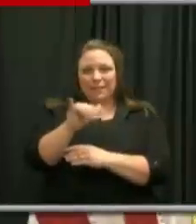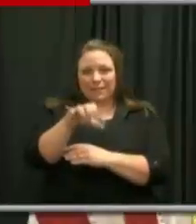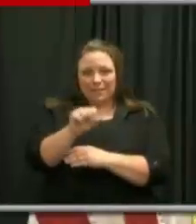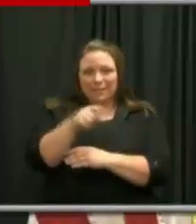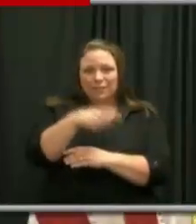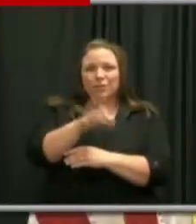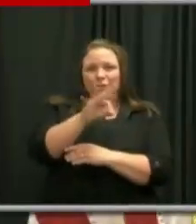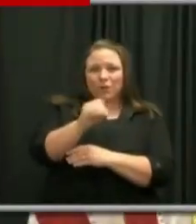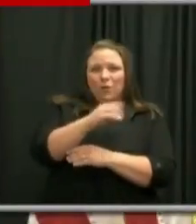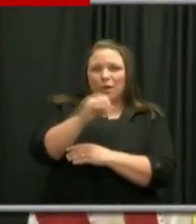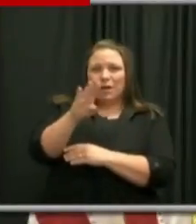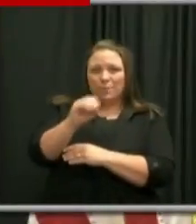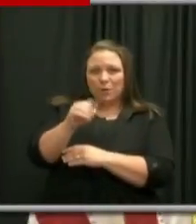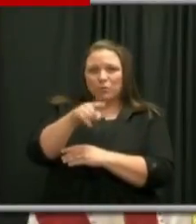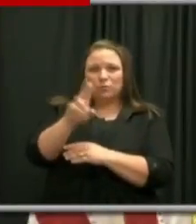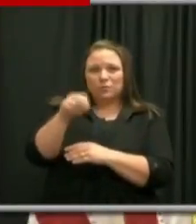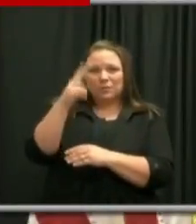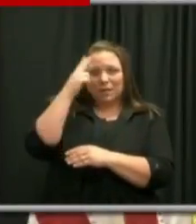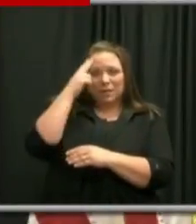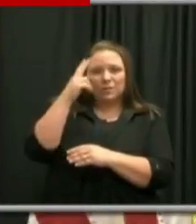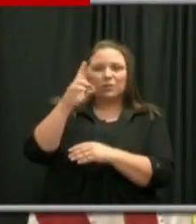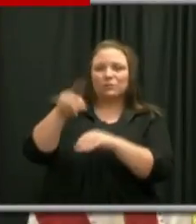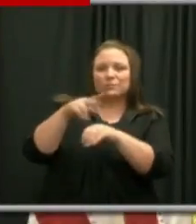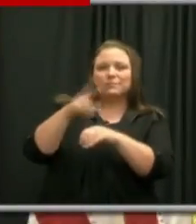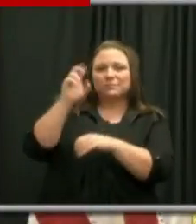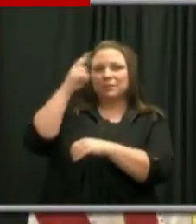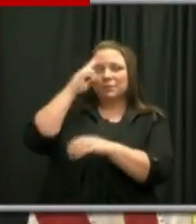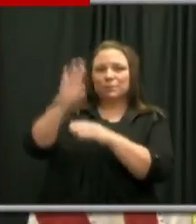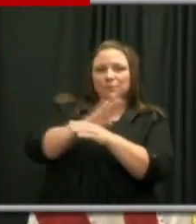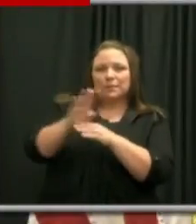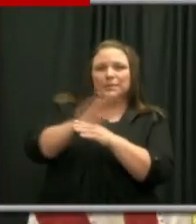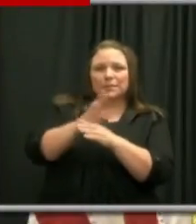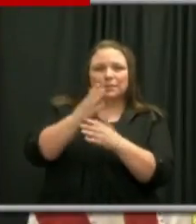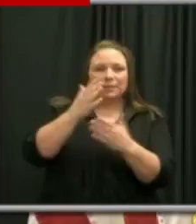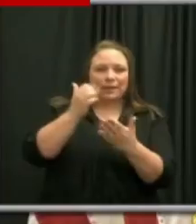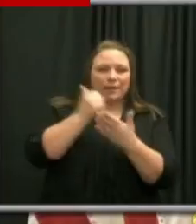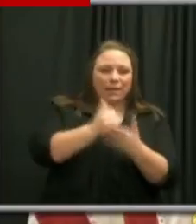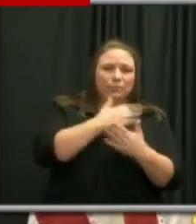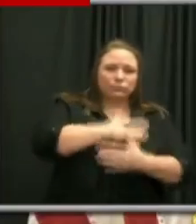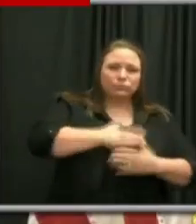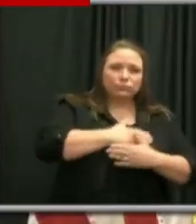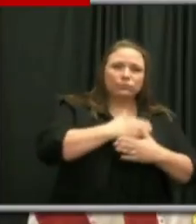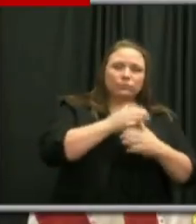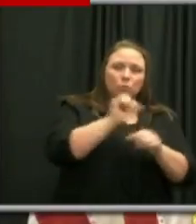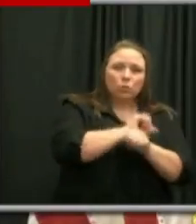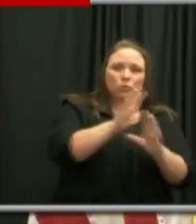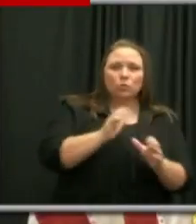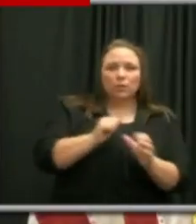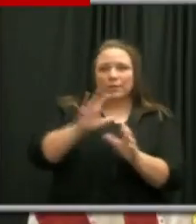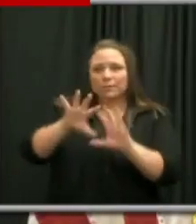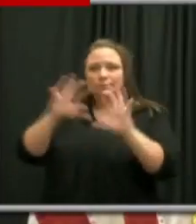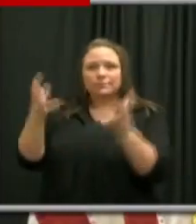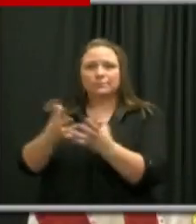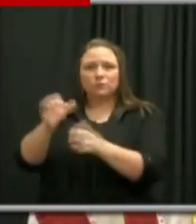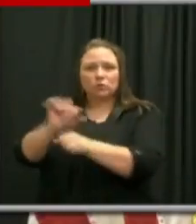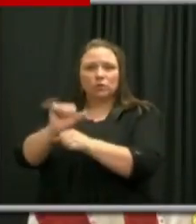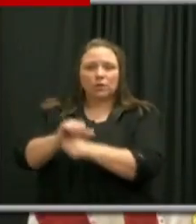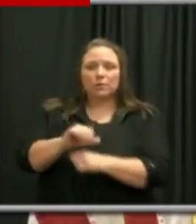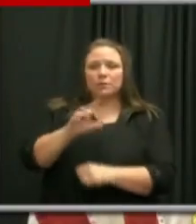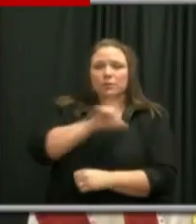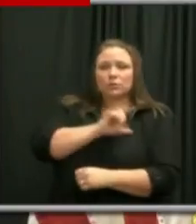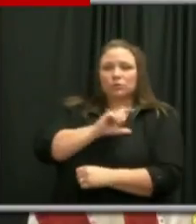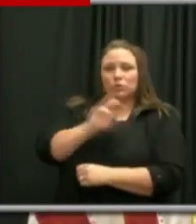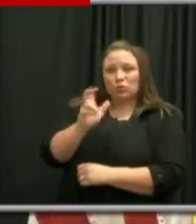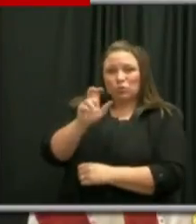at FOHBOH, a Nashville business that matches hospitality workers with industry jobs. Director Chief William Swan of the Office